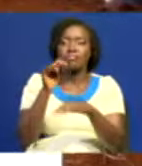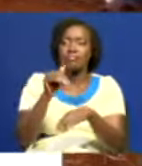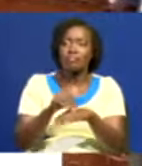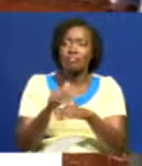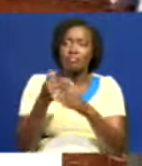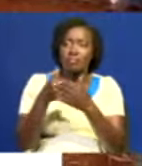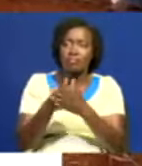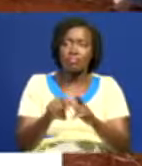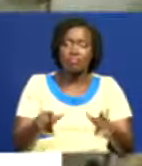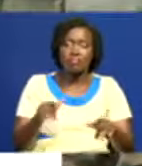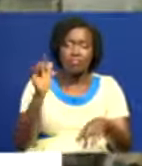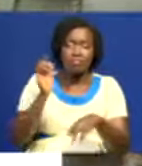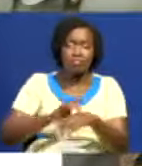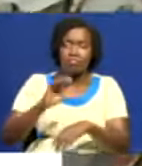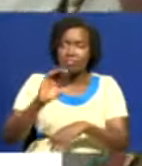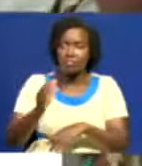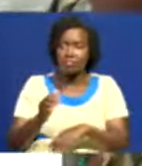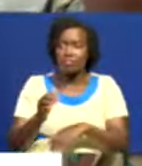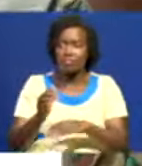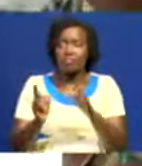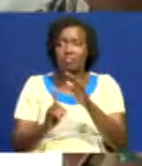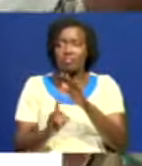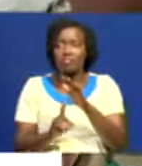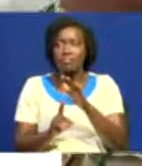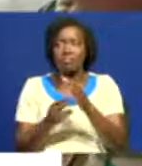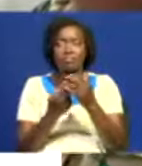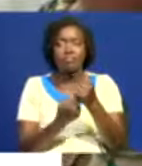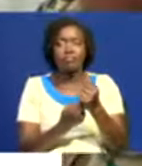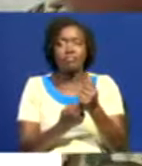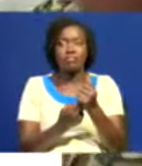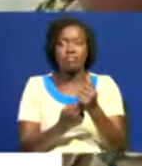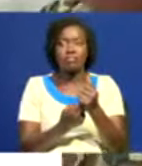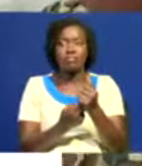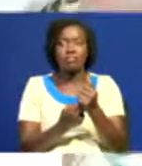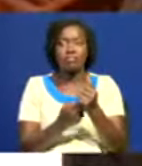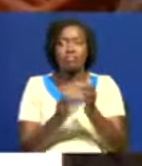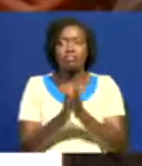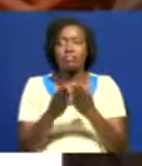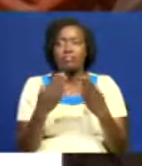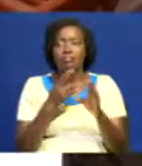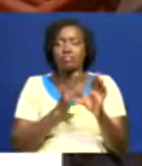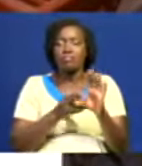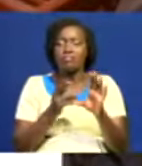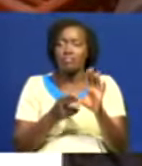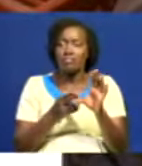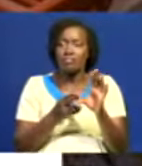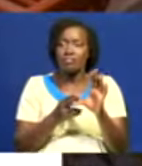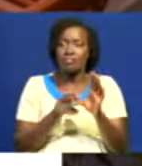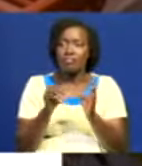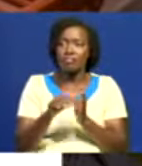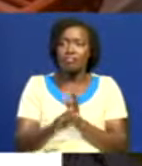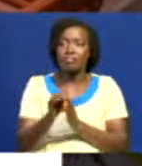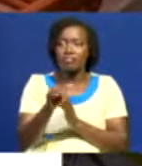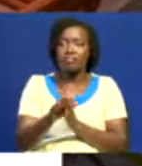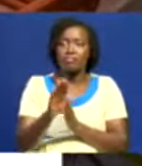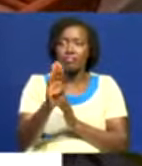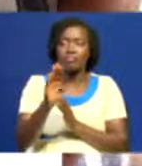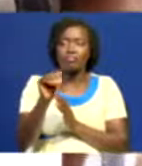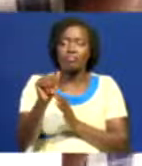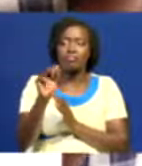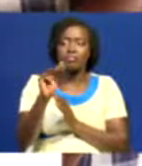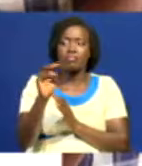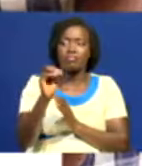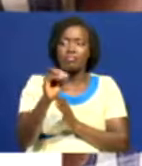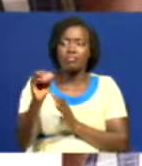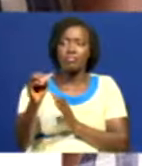Wetland in Embu County. So the ministry, partners and locals and participate in planting bamboo cuttings as